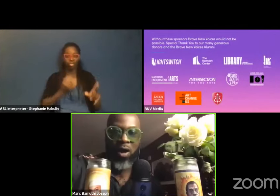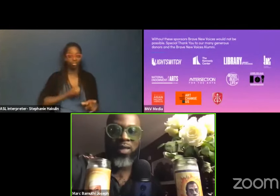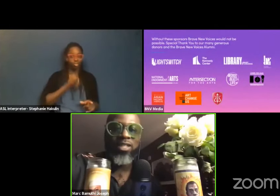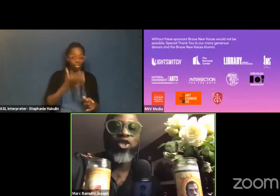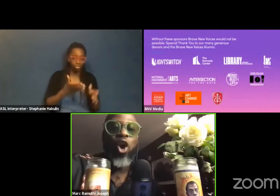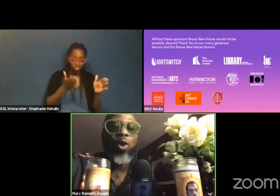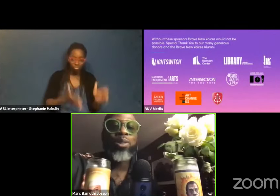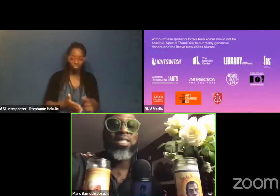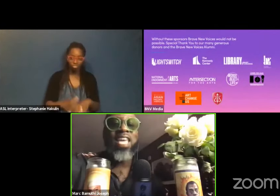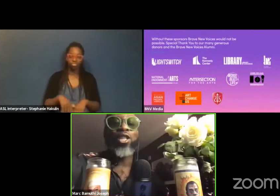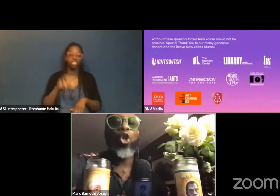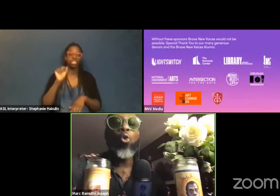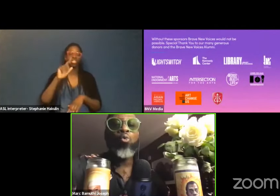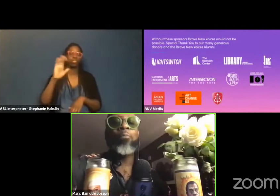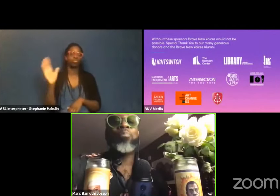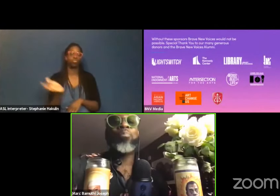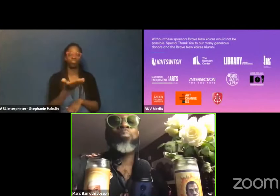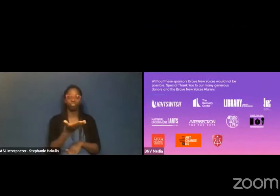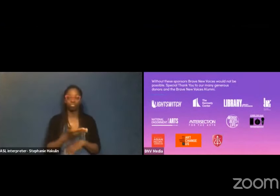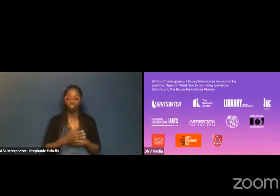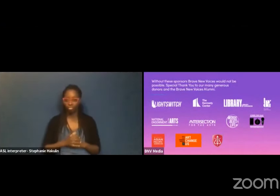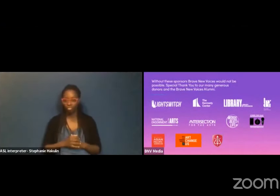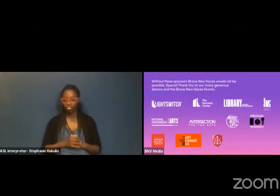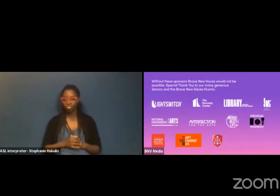Missouri. Let's go, St. Louis.